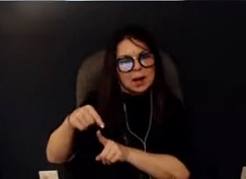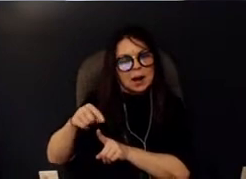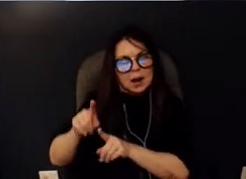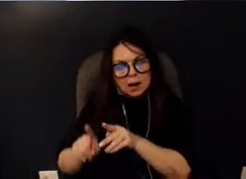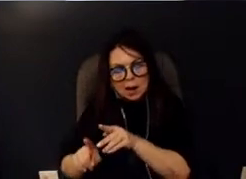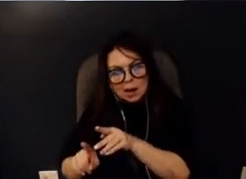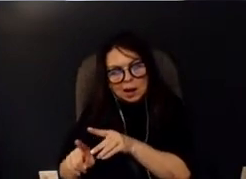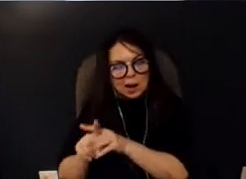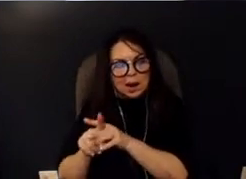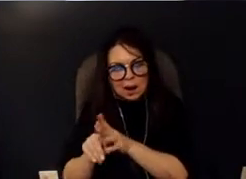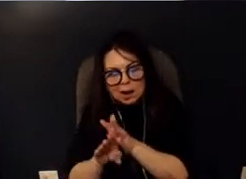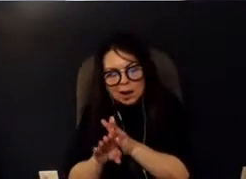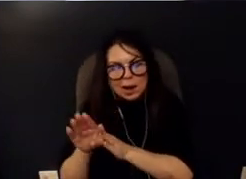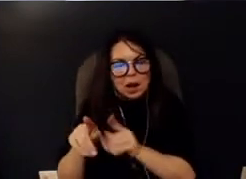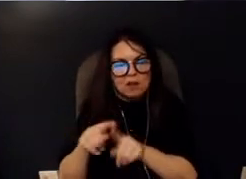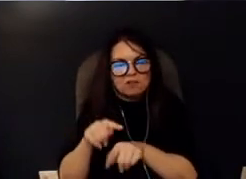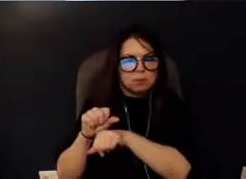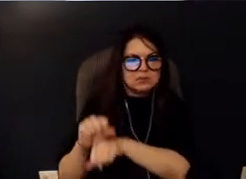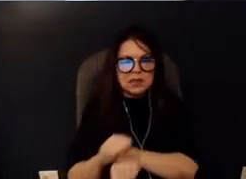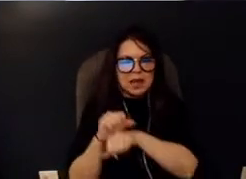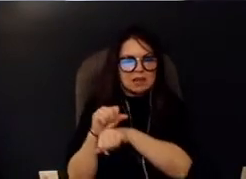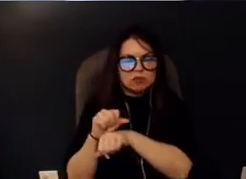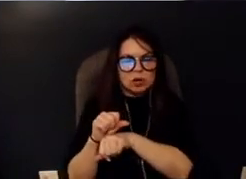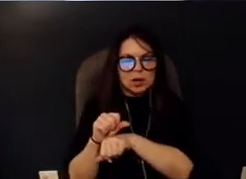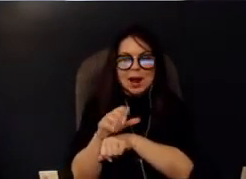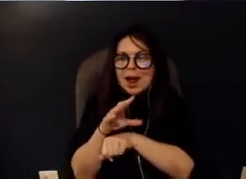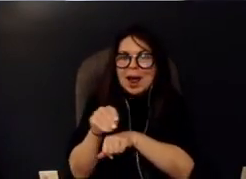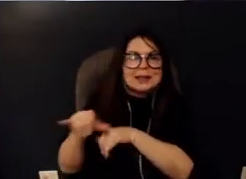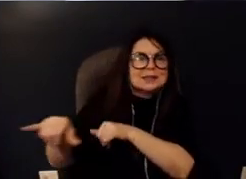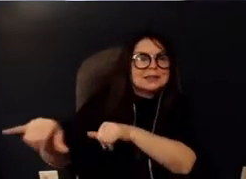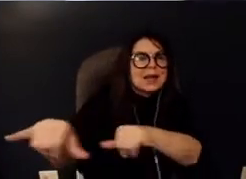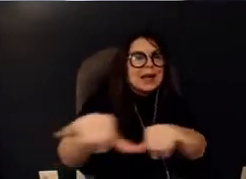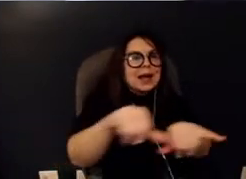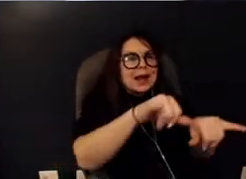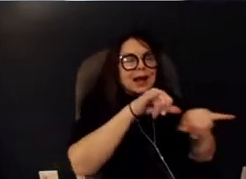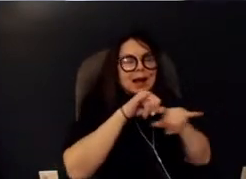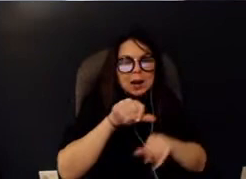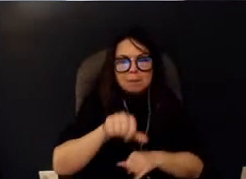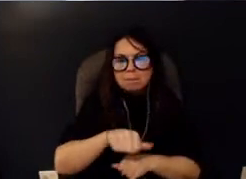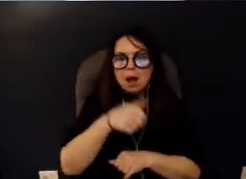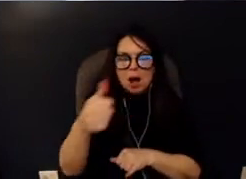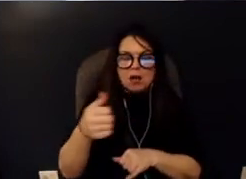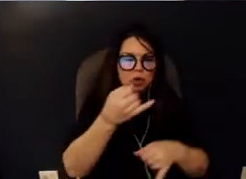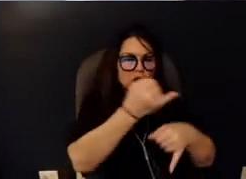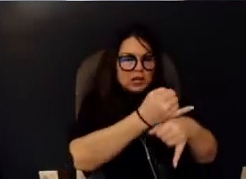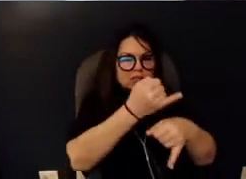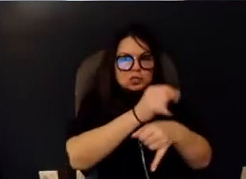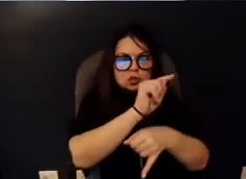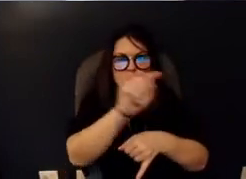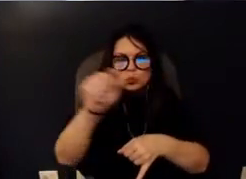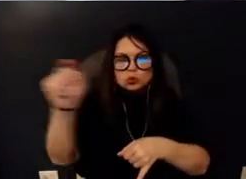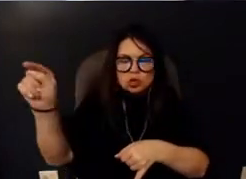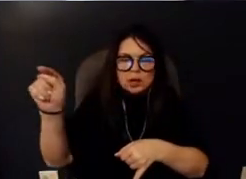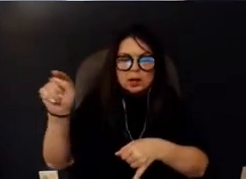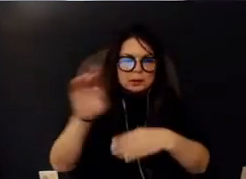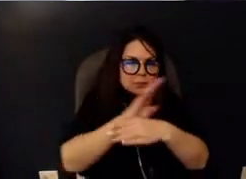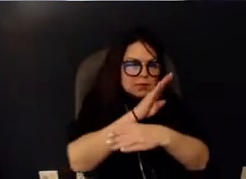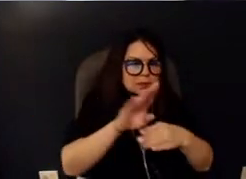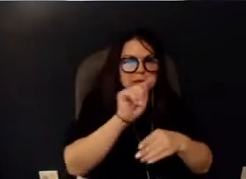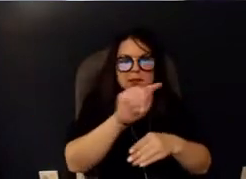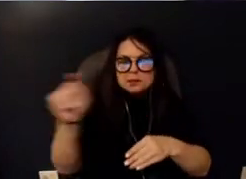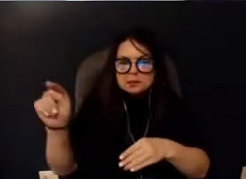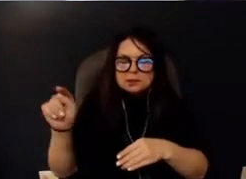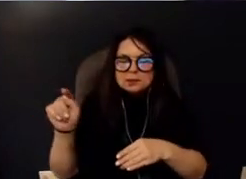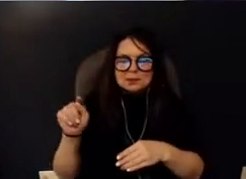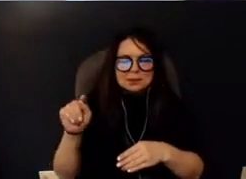single institution in our society. I know that every day in this country, 3 people are shot and